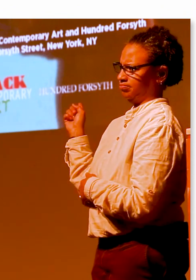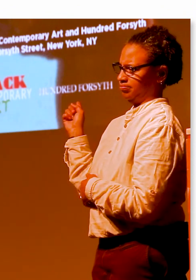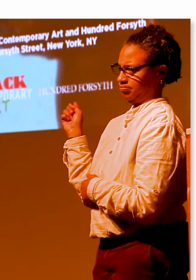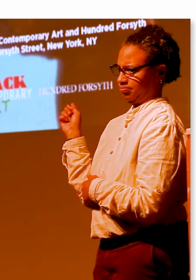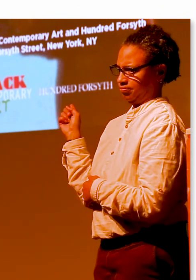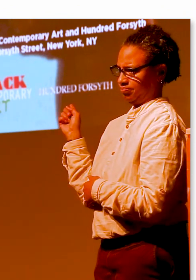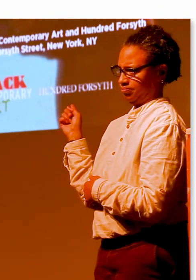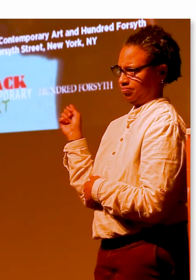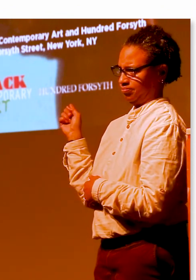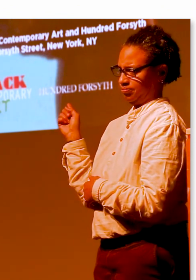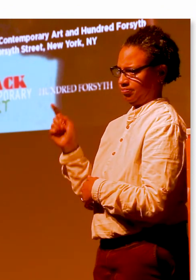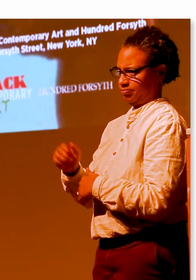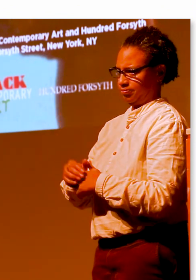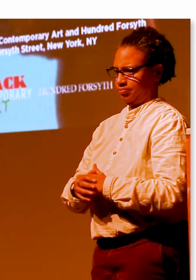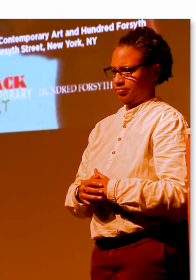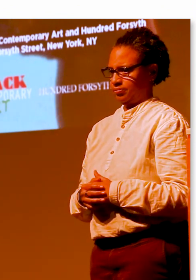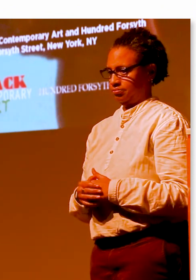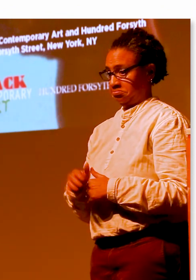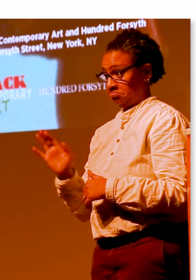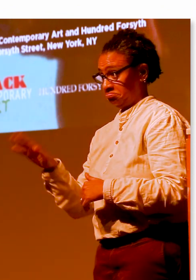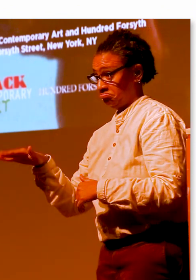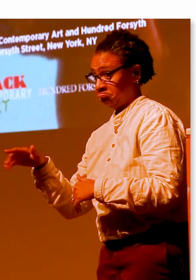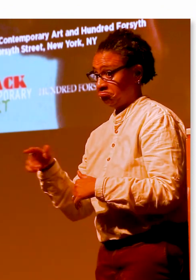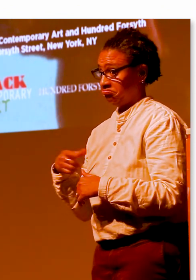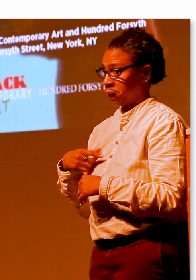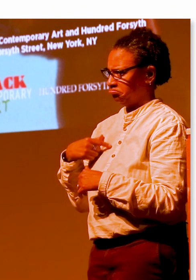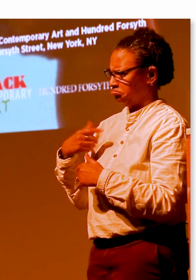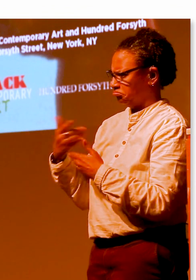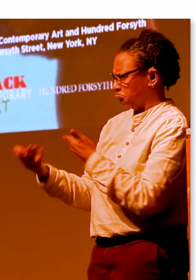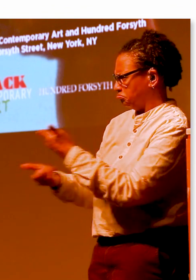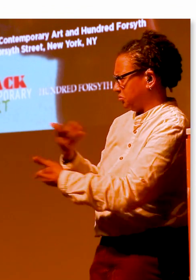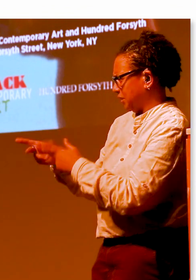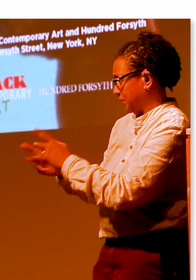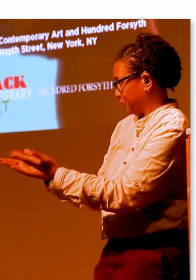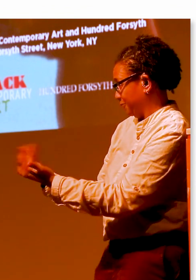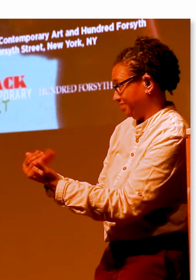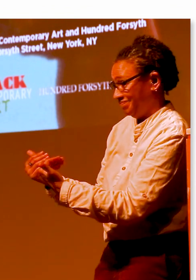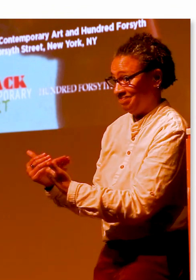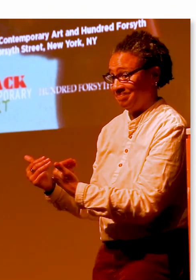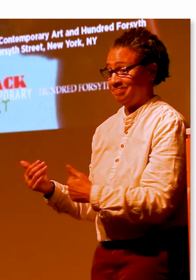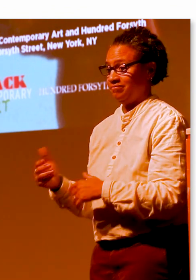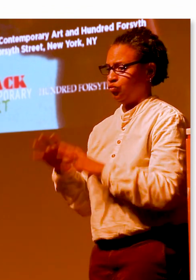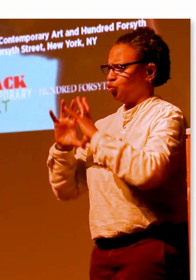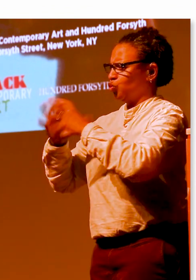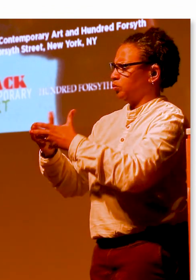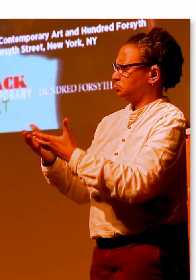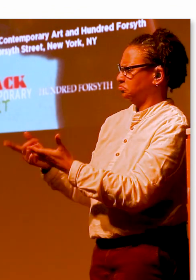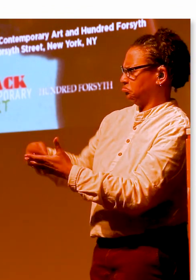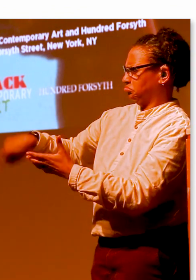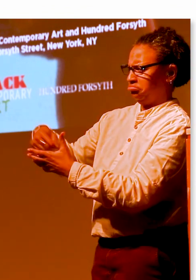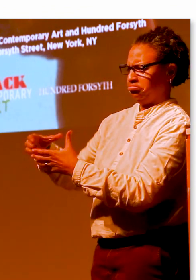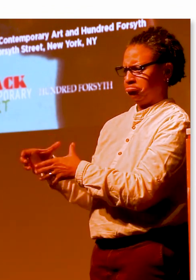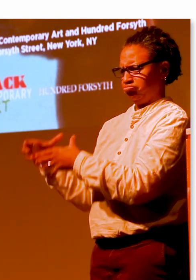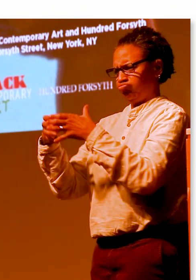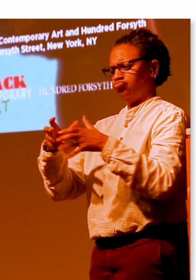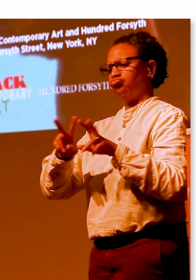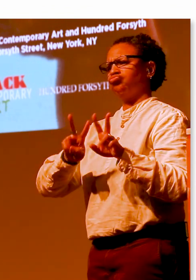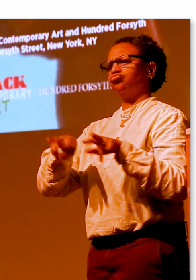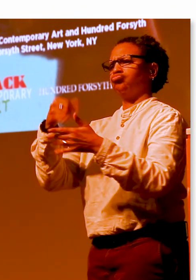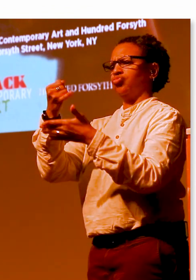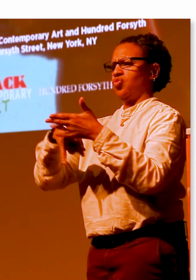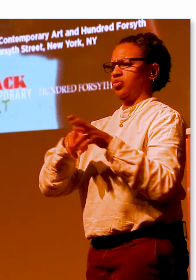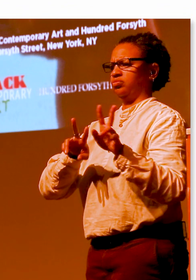Virginia, and invited people to come and view the artwork together. Because alongside thinking about a lack of